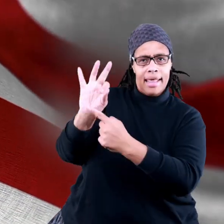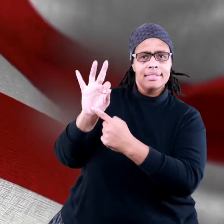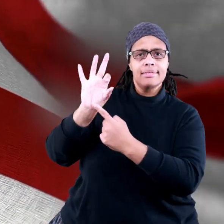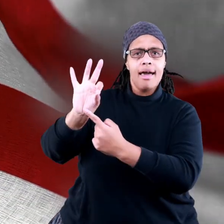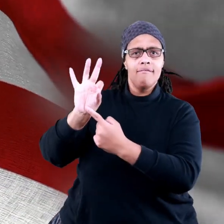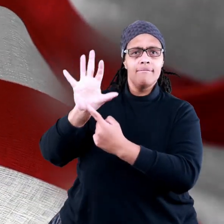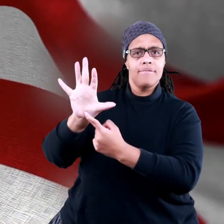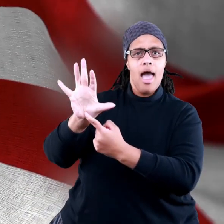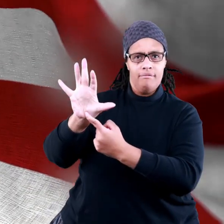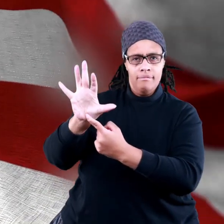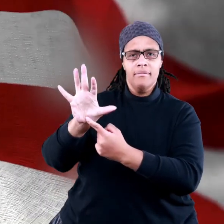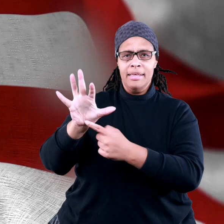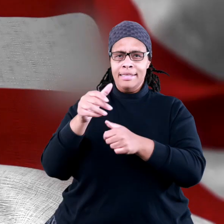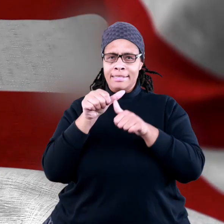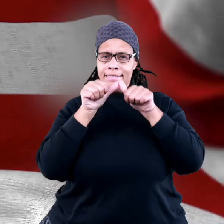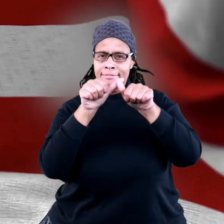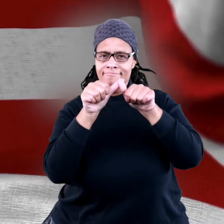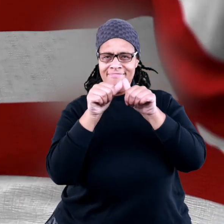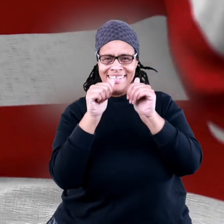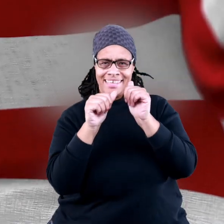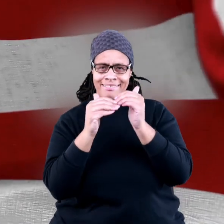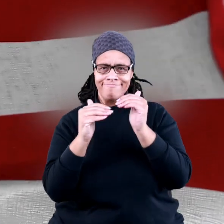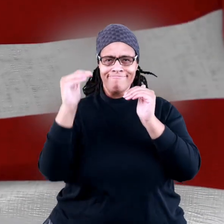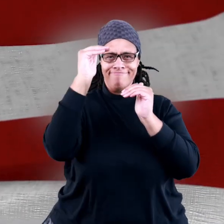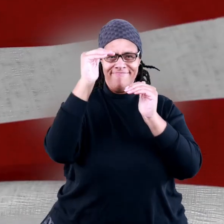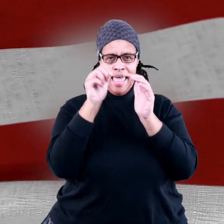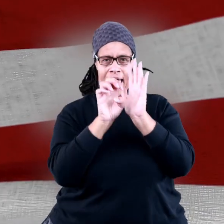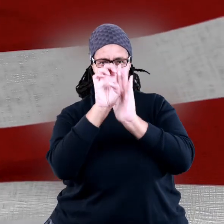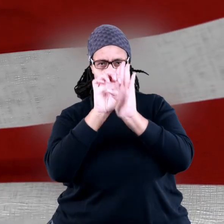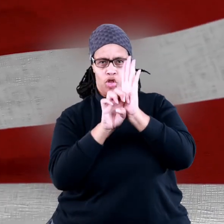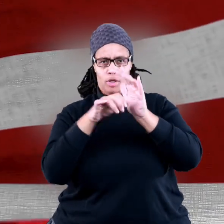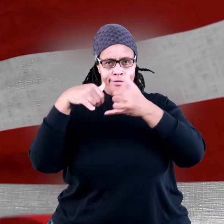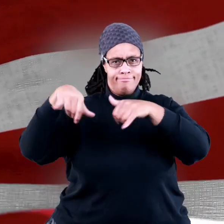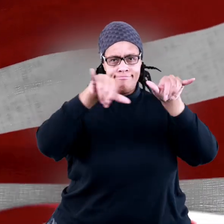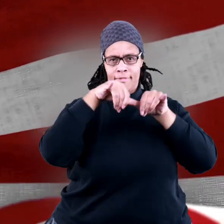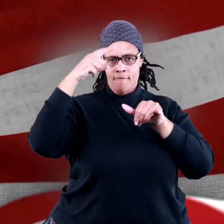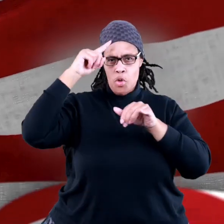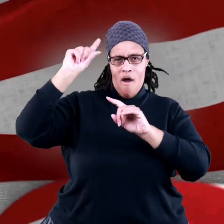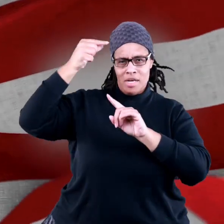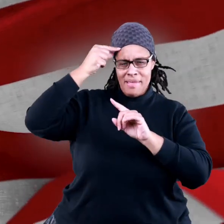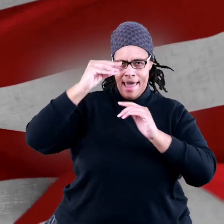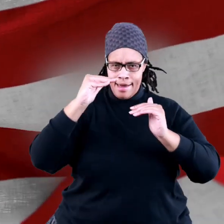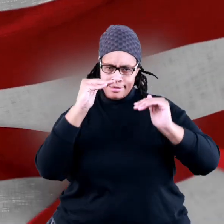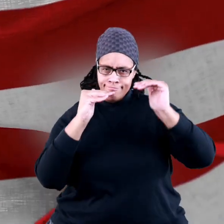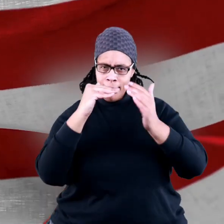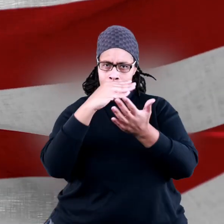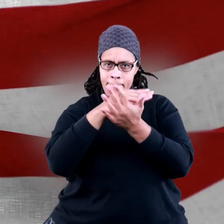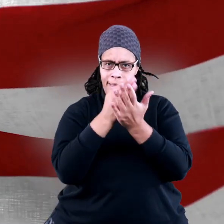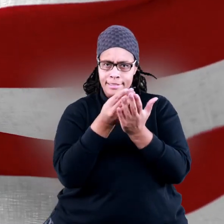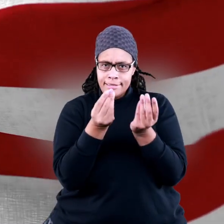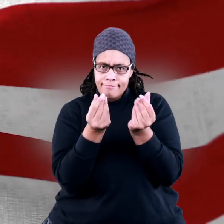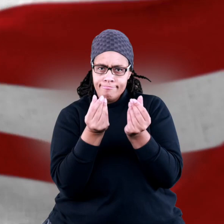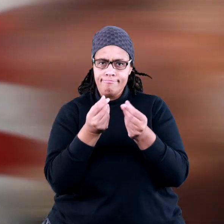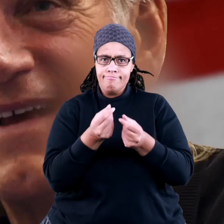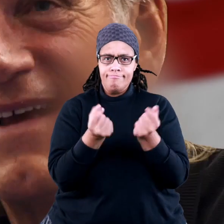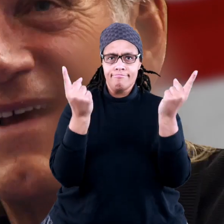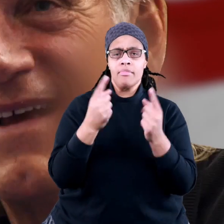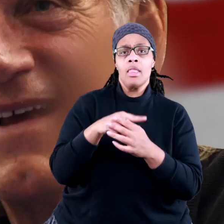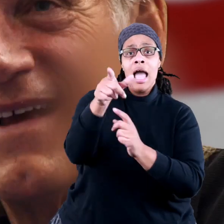in 1995 to mandate higher ethical standard for the government and to balance the budget.